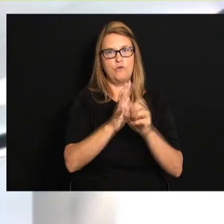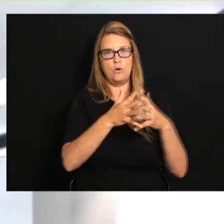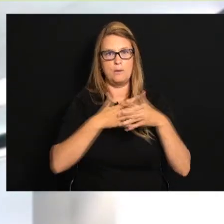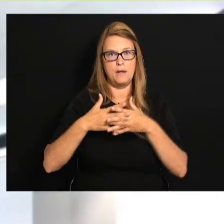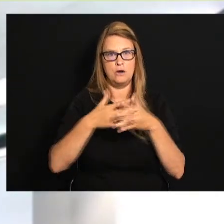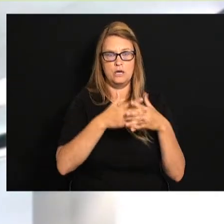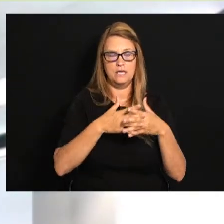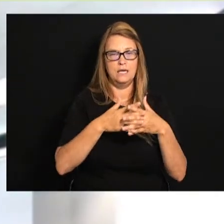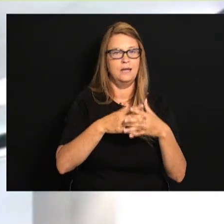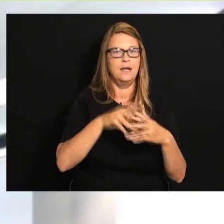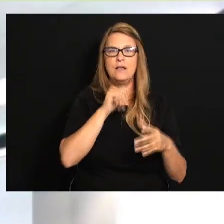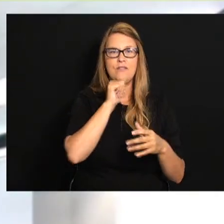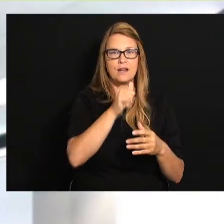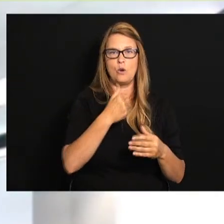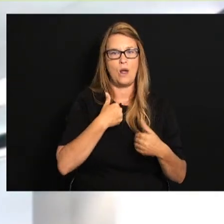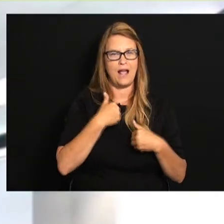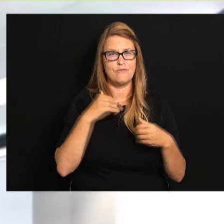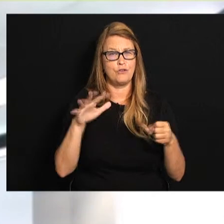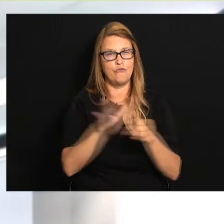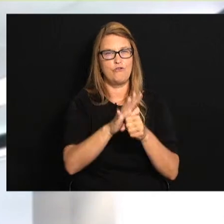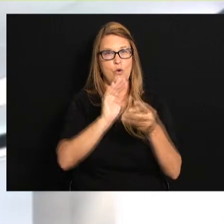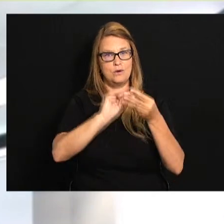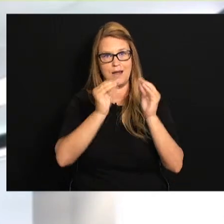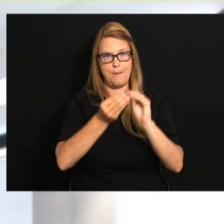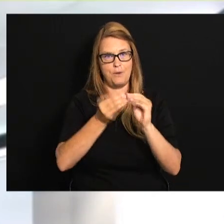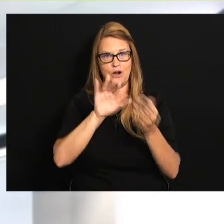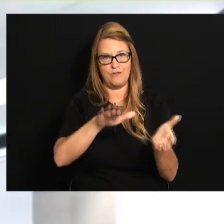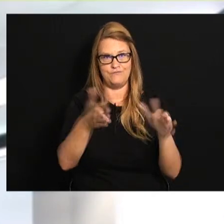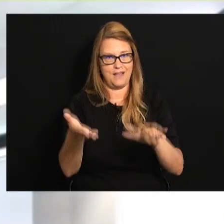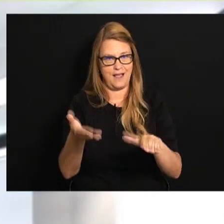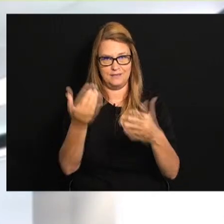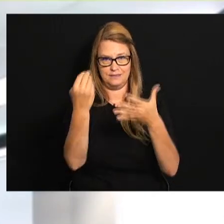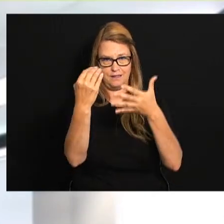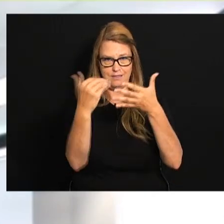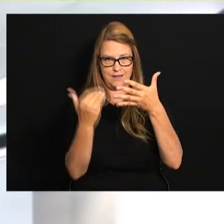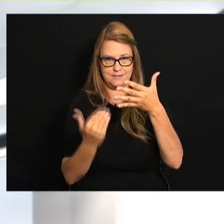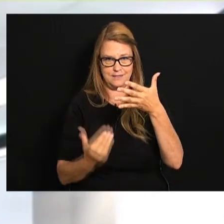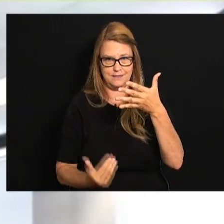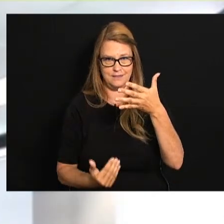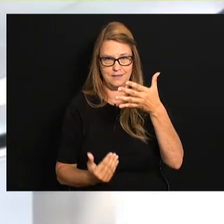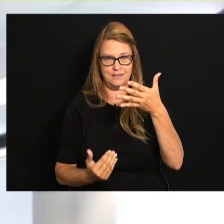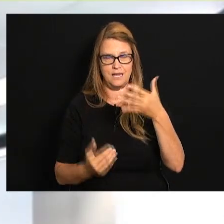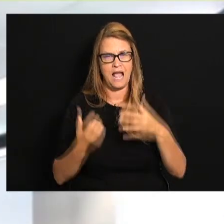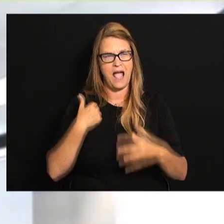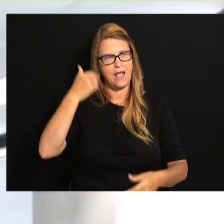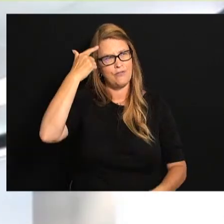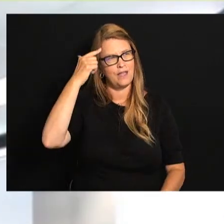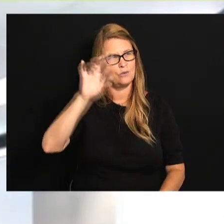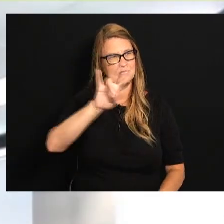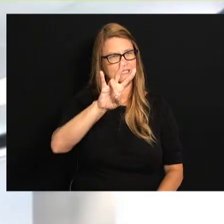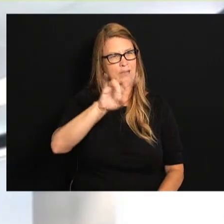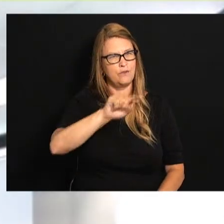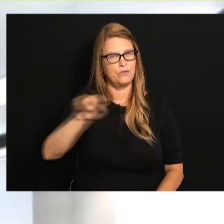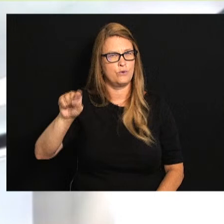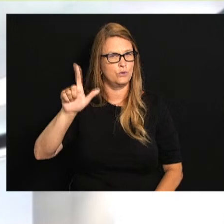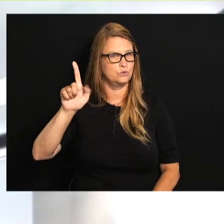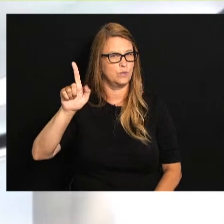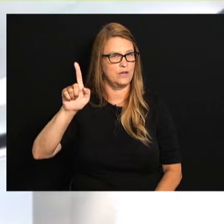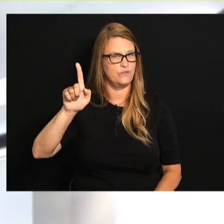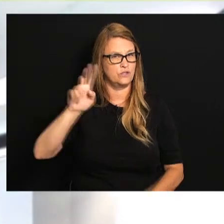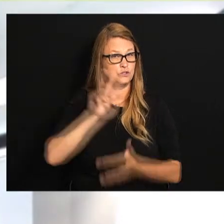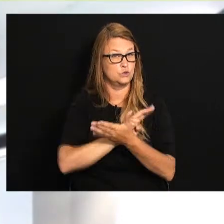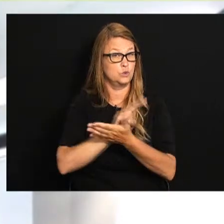the COVID-19 deaths. So we had stated that earlier, that from, I think it was the 7th through the 21st, there's a 2-week period